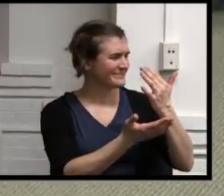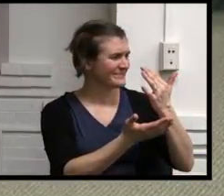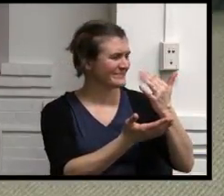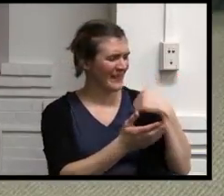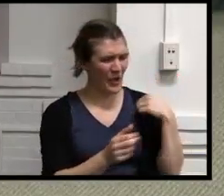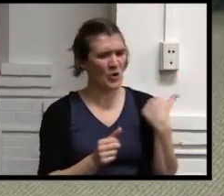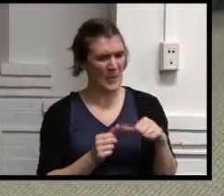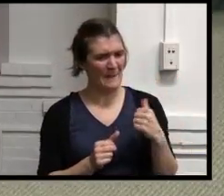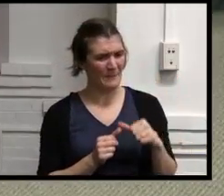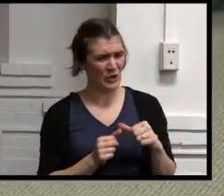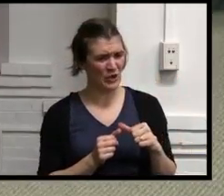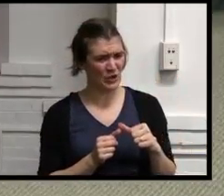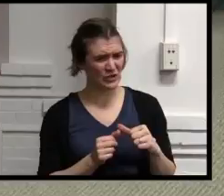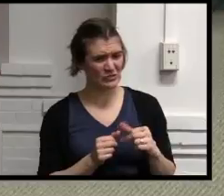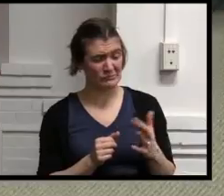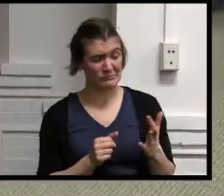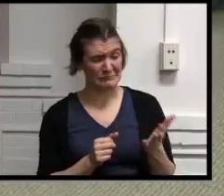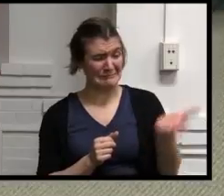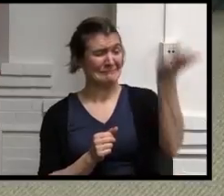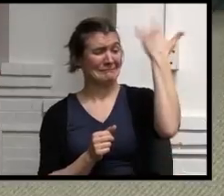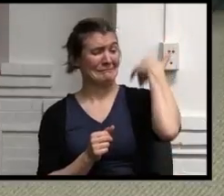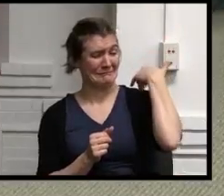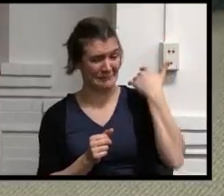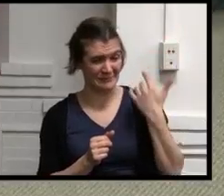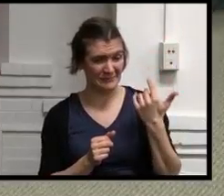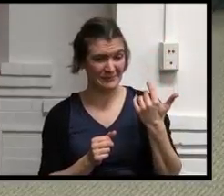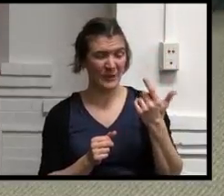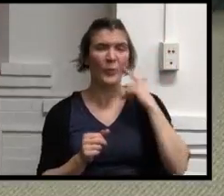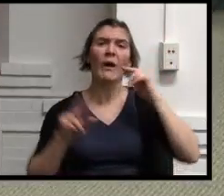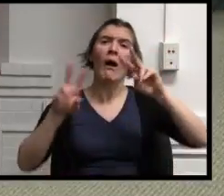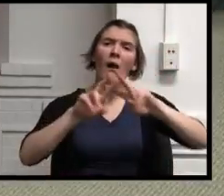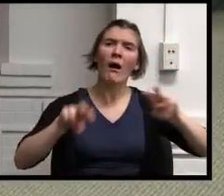At some point in the distant past, when we were